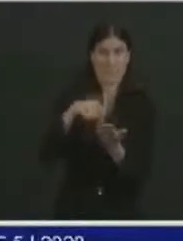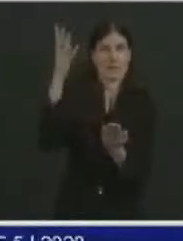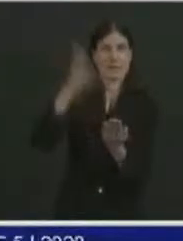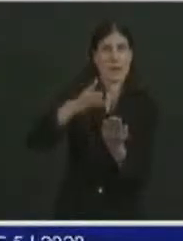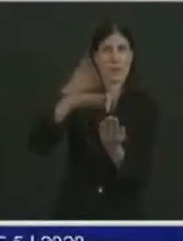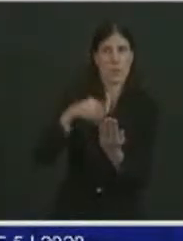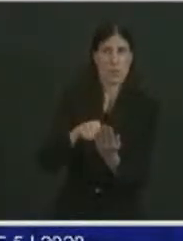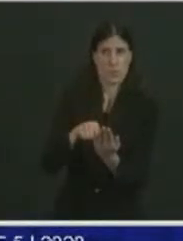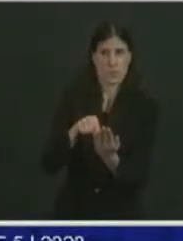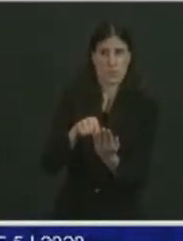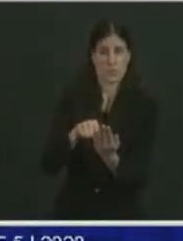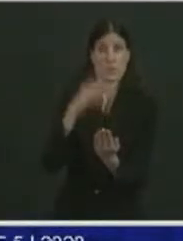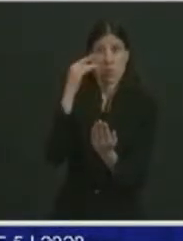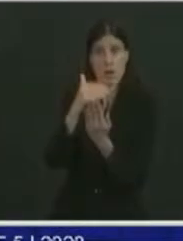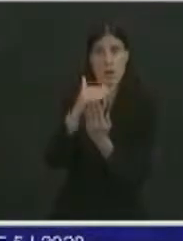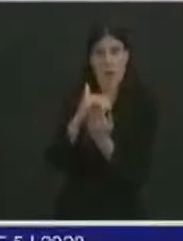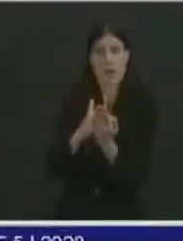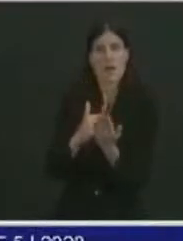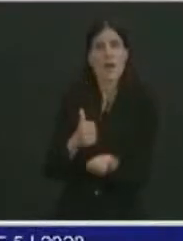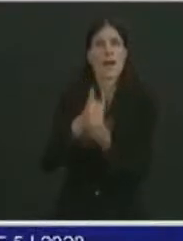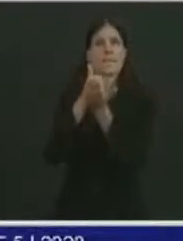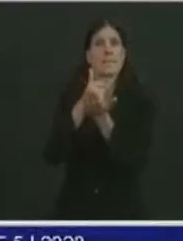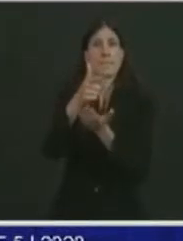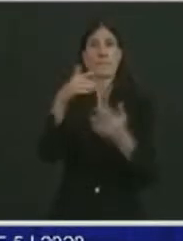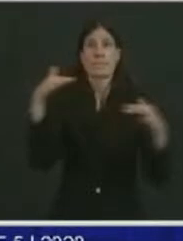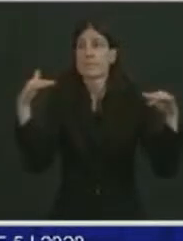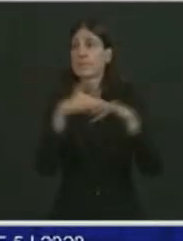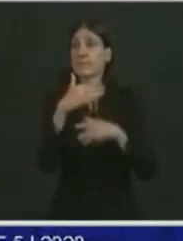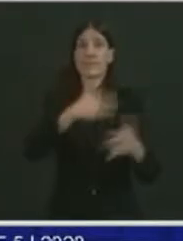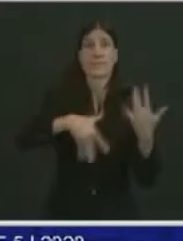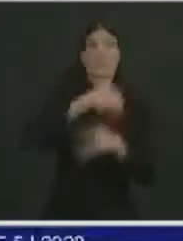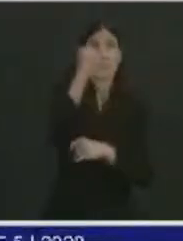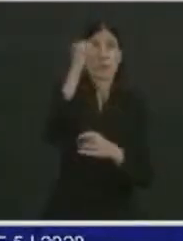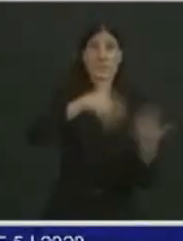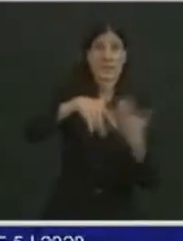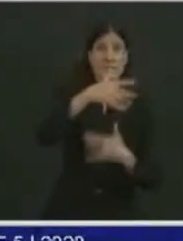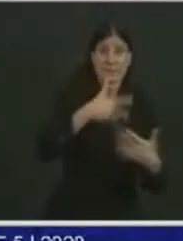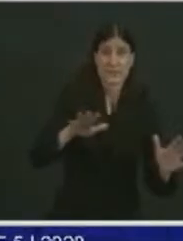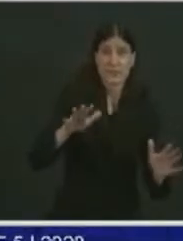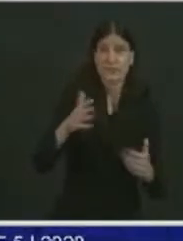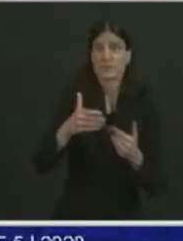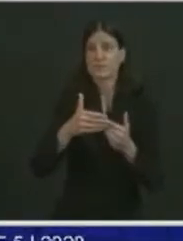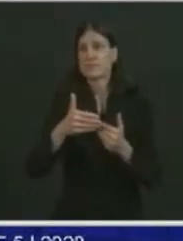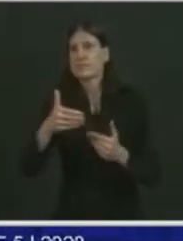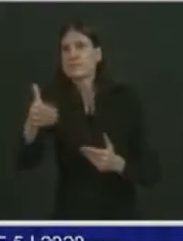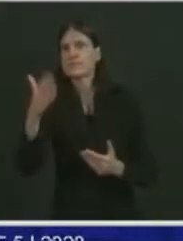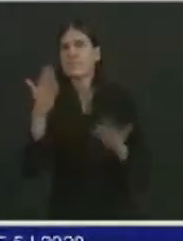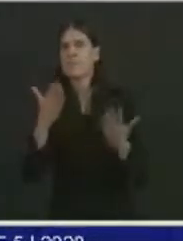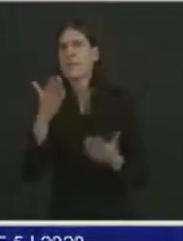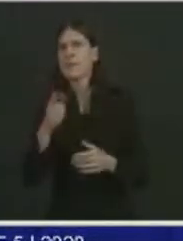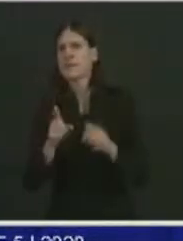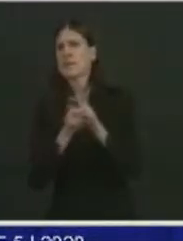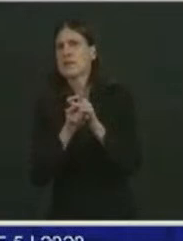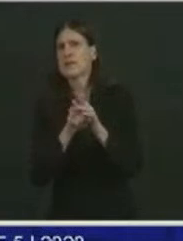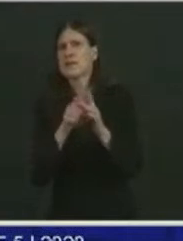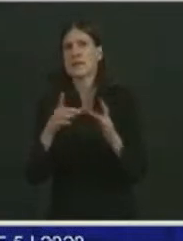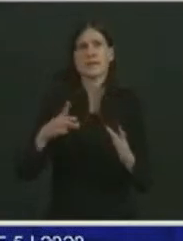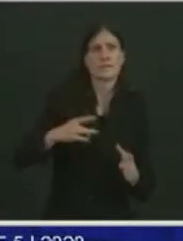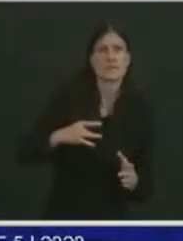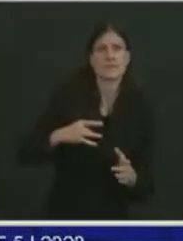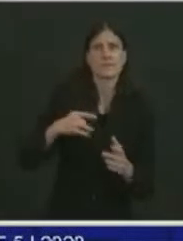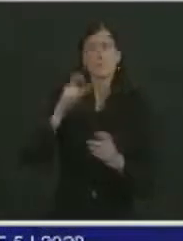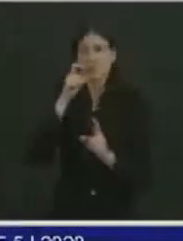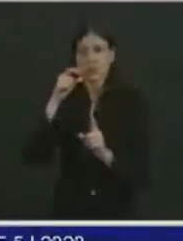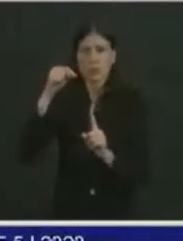certain topics as important as addressing racial injustice, and we want to make sure that people do so